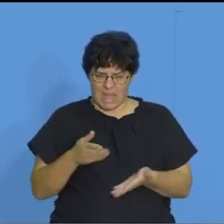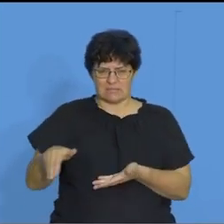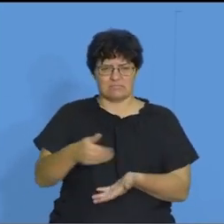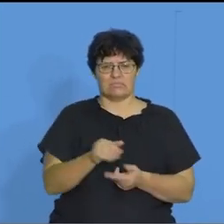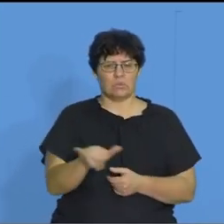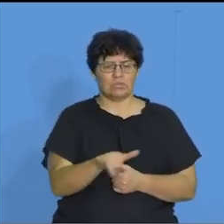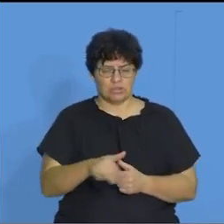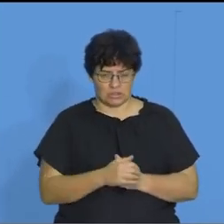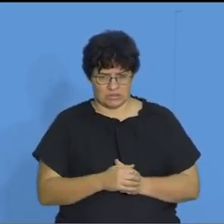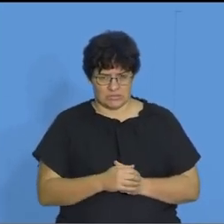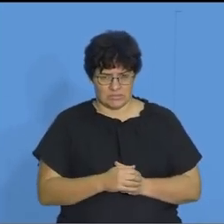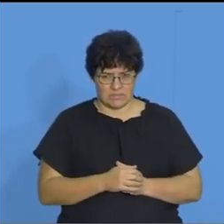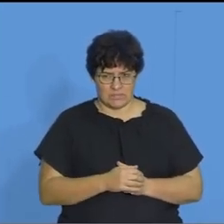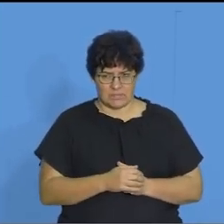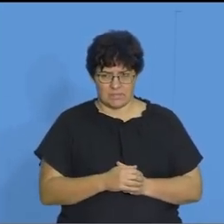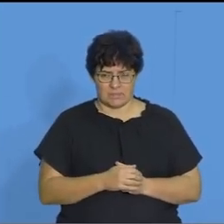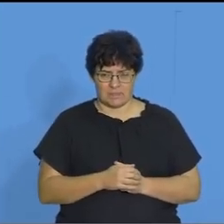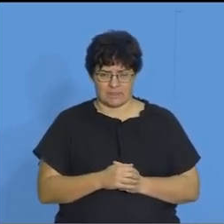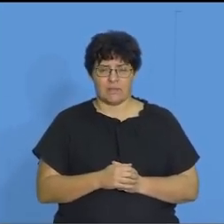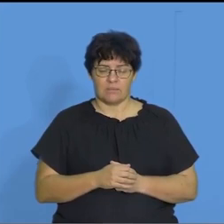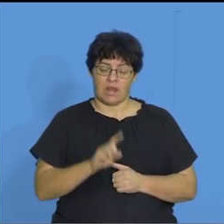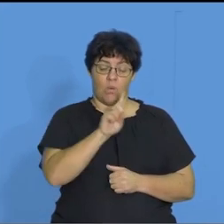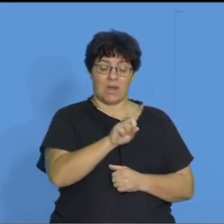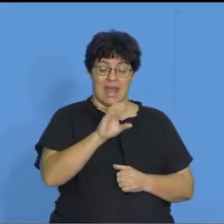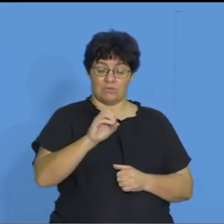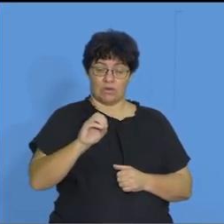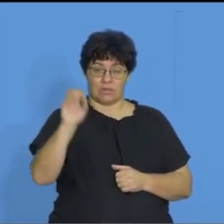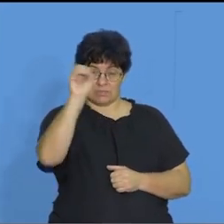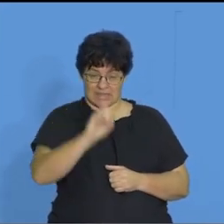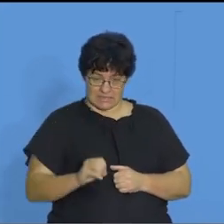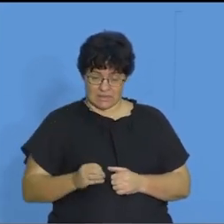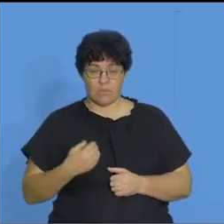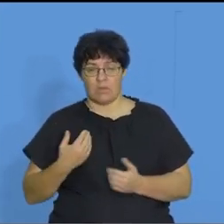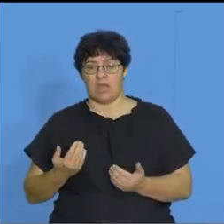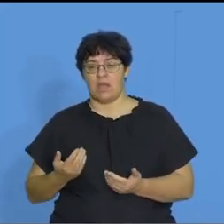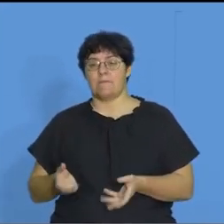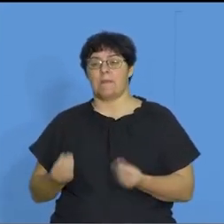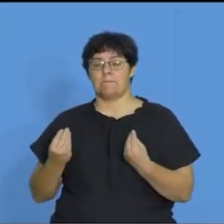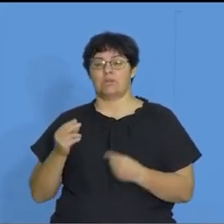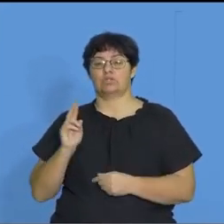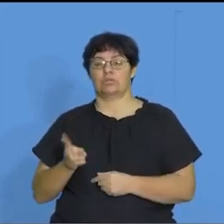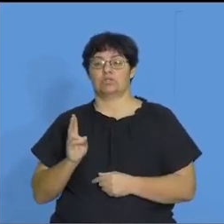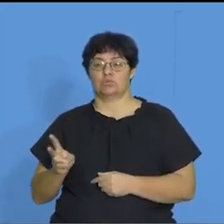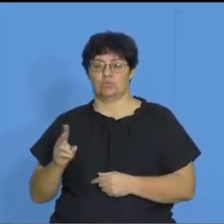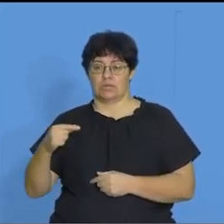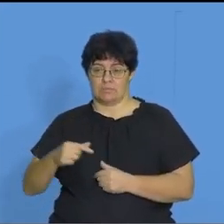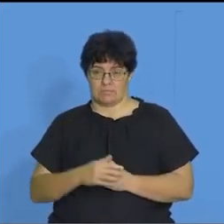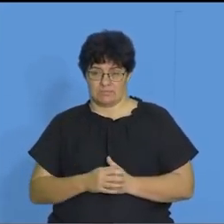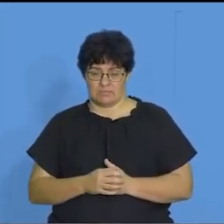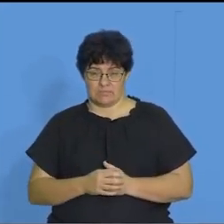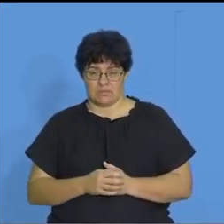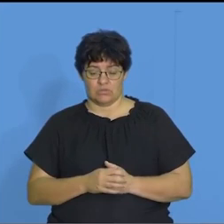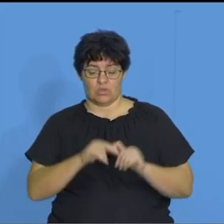saying, if it was 100% pure, it would have expected 22 grams, okay? So